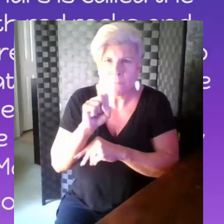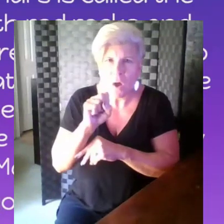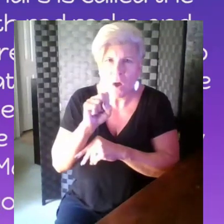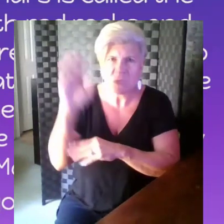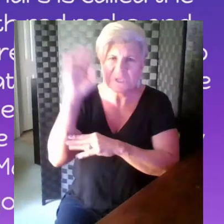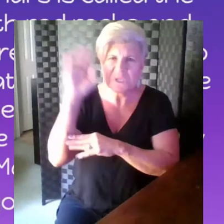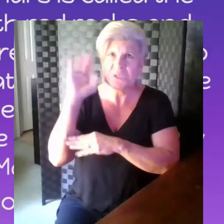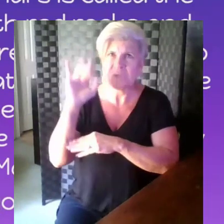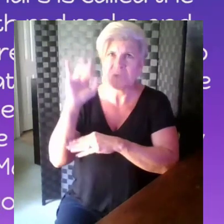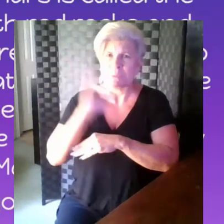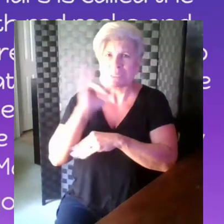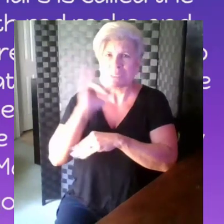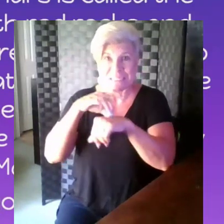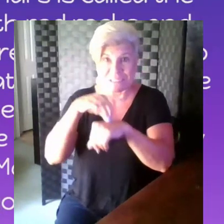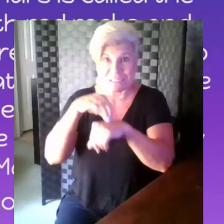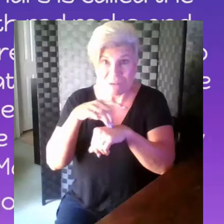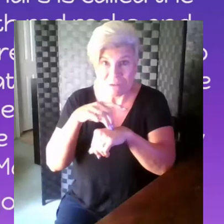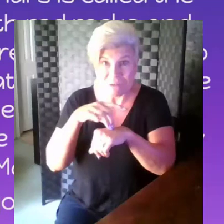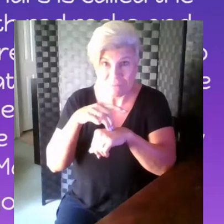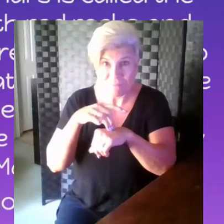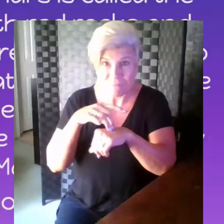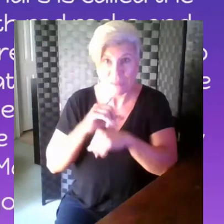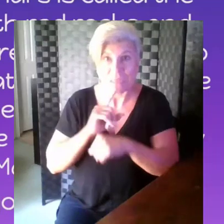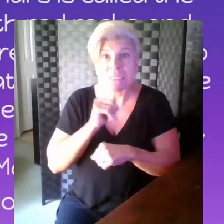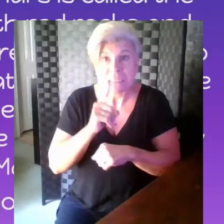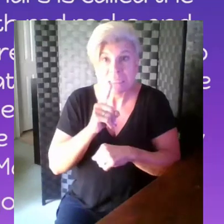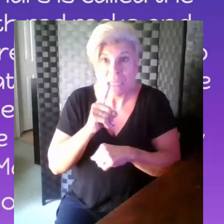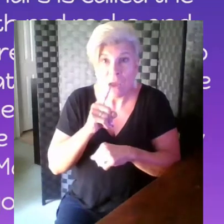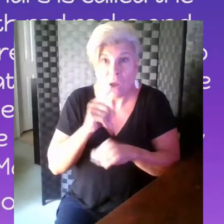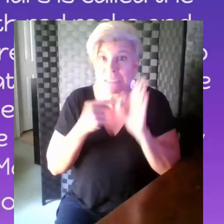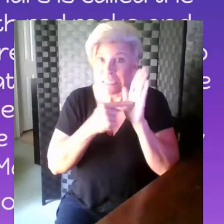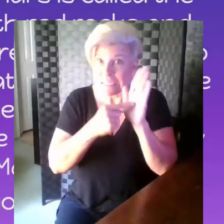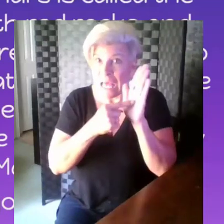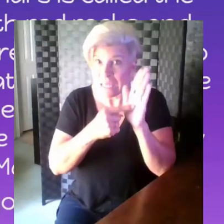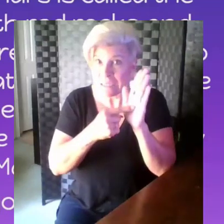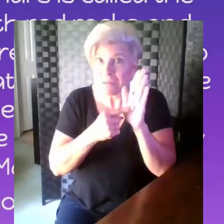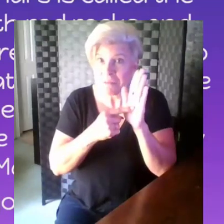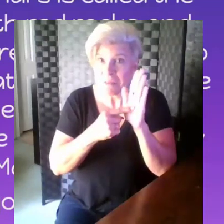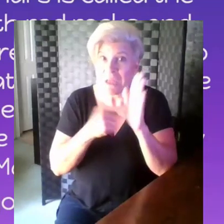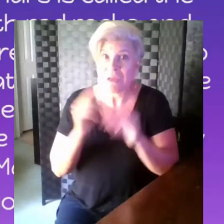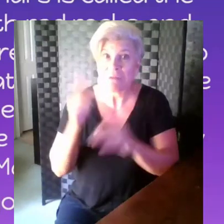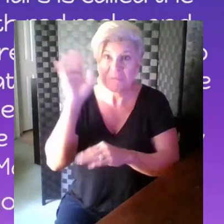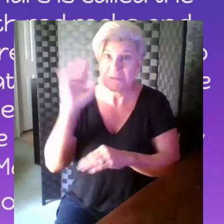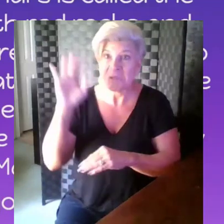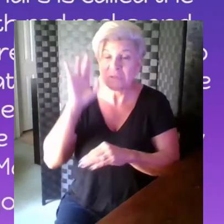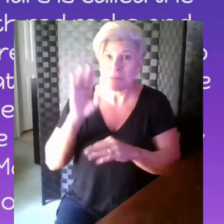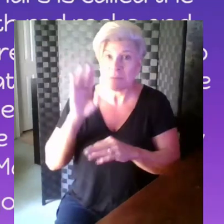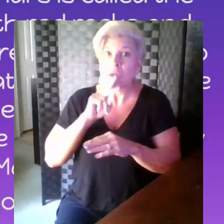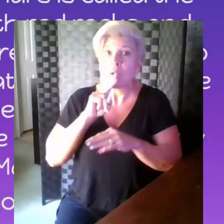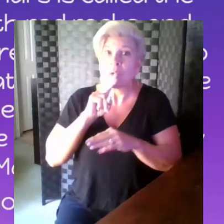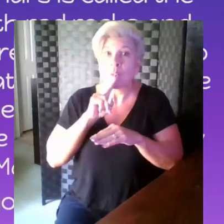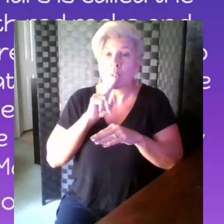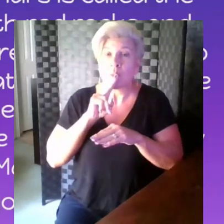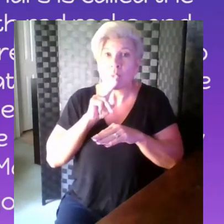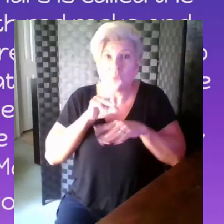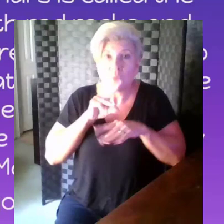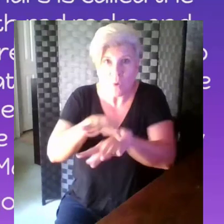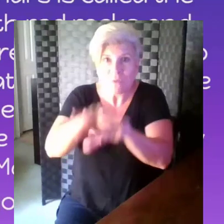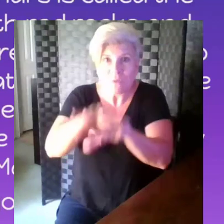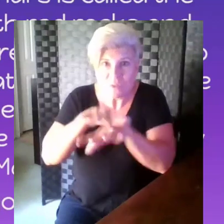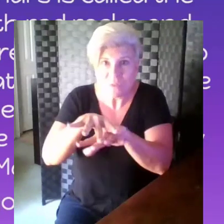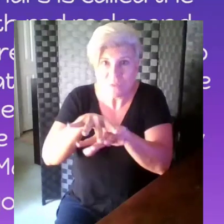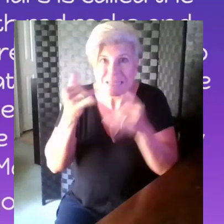think that Mars used to be like Earth. There are signs that there used to be